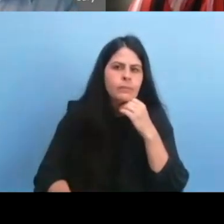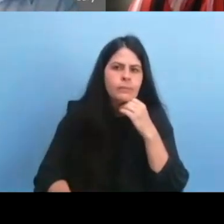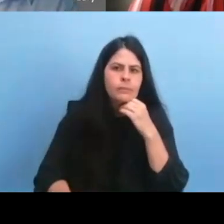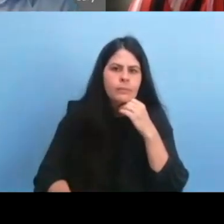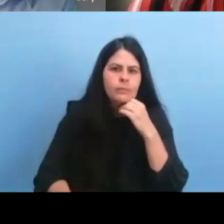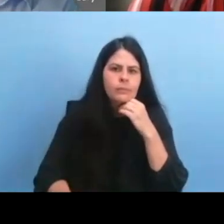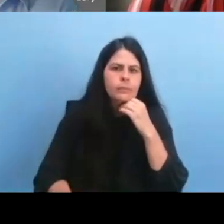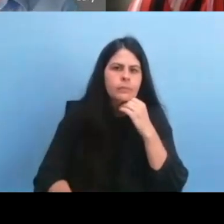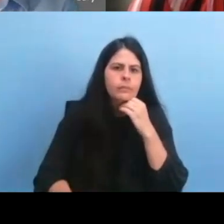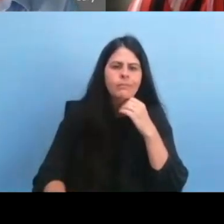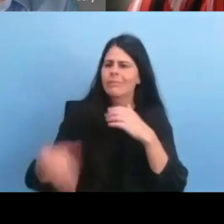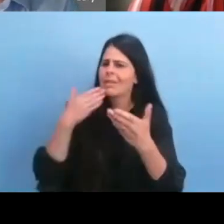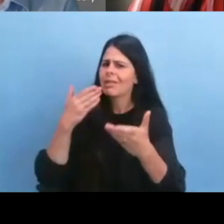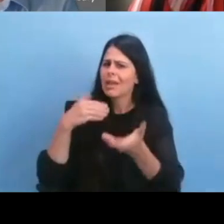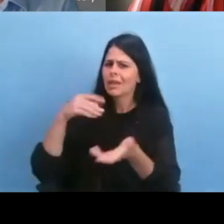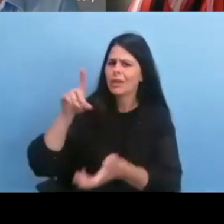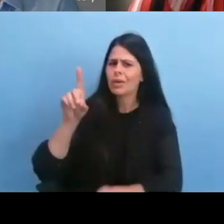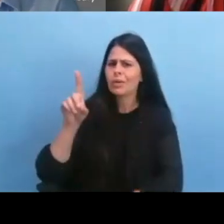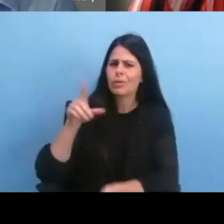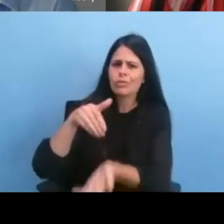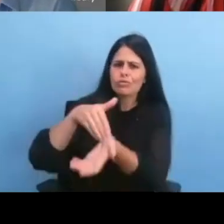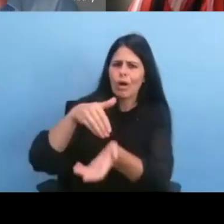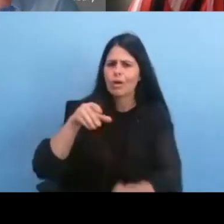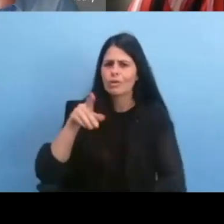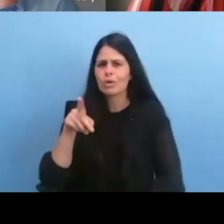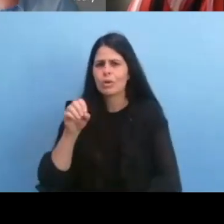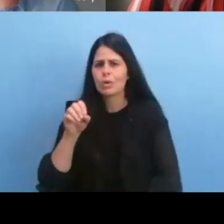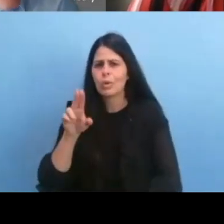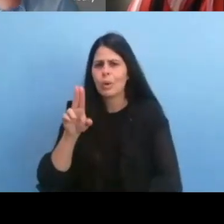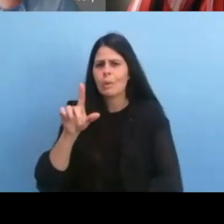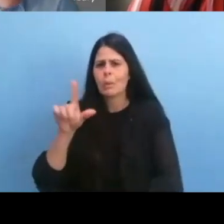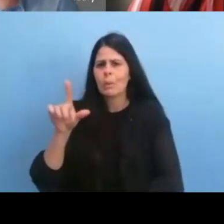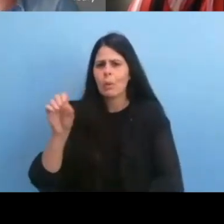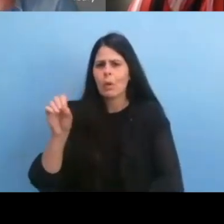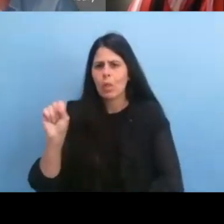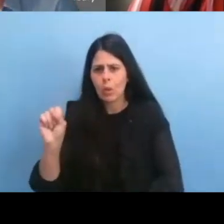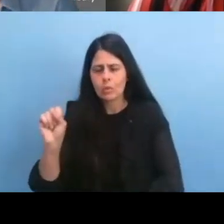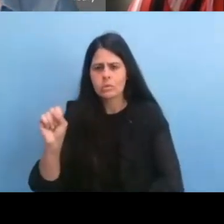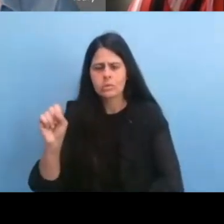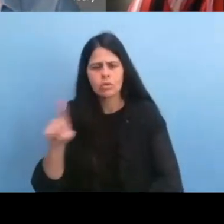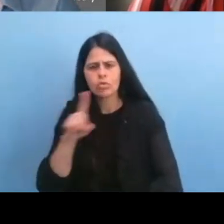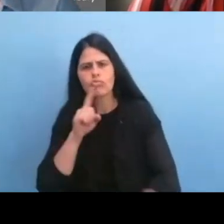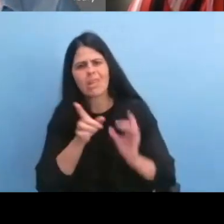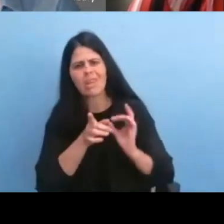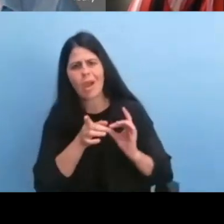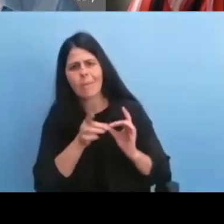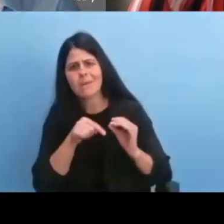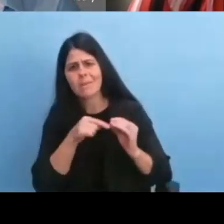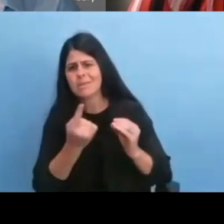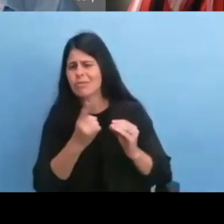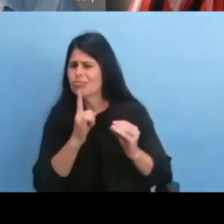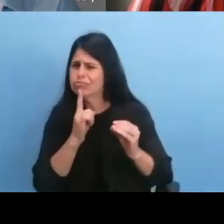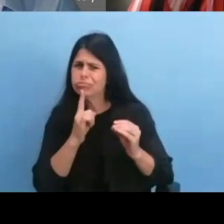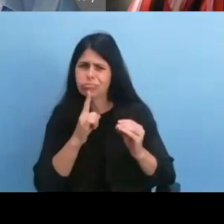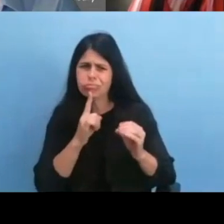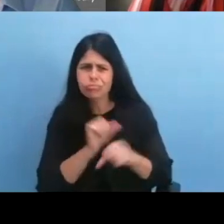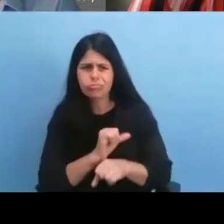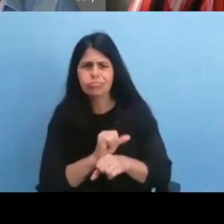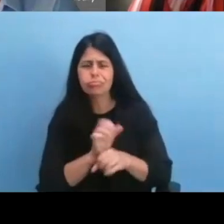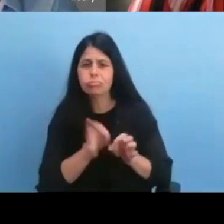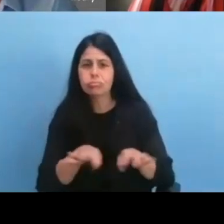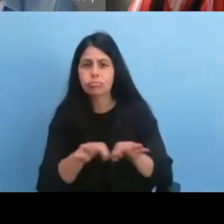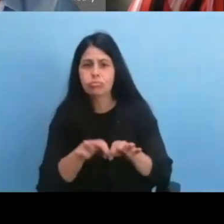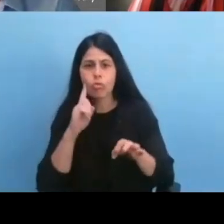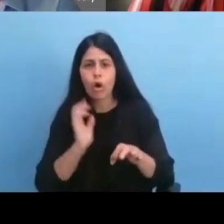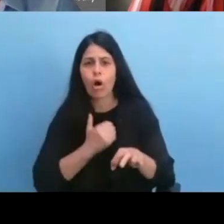Thank you, Dr. Poullos. And you hit on something that is actually absolutely key to the work that we do here,